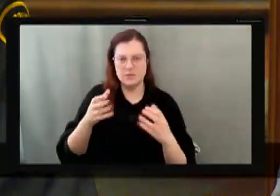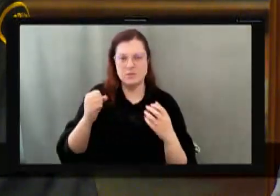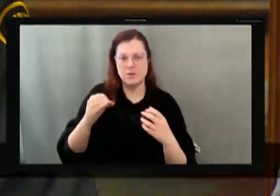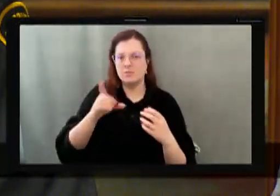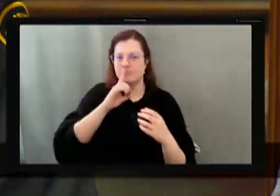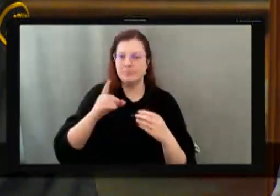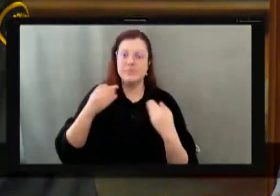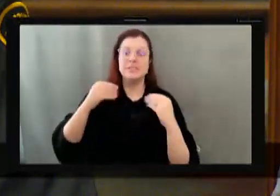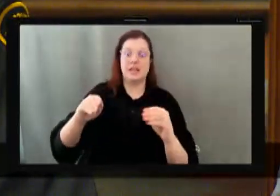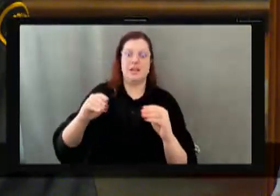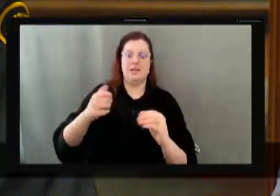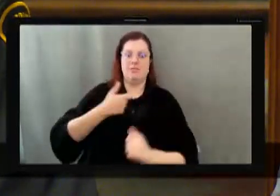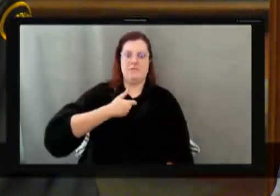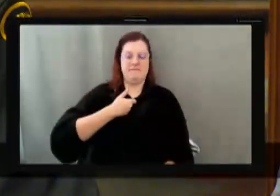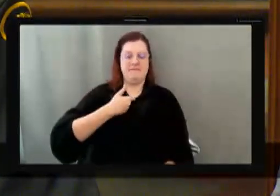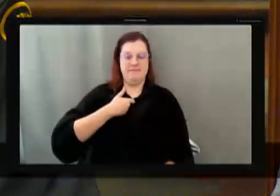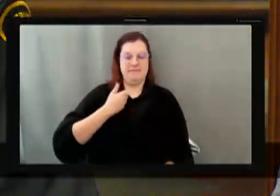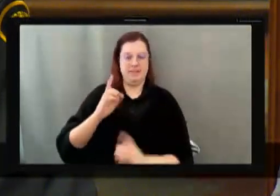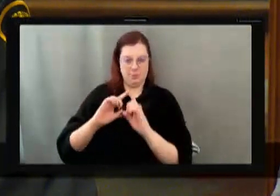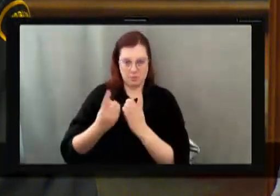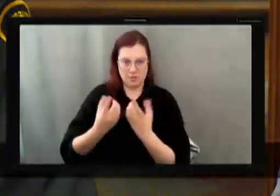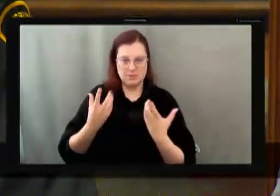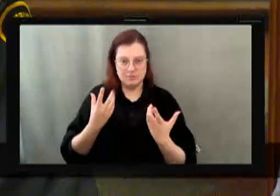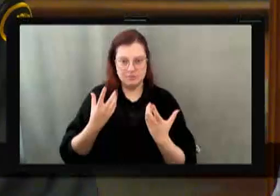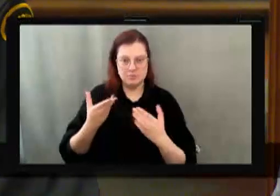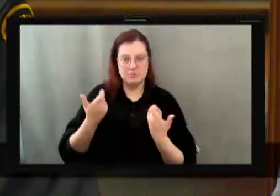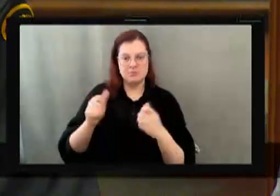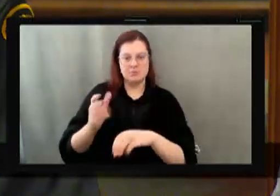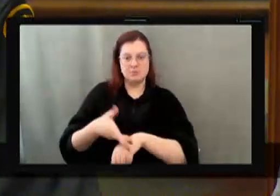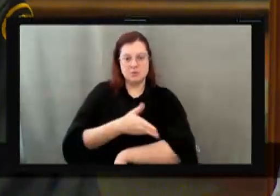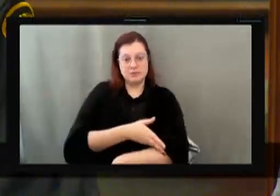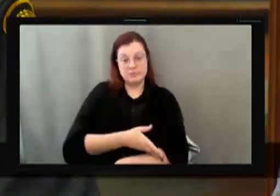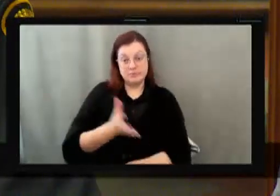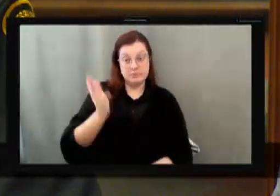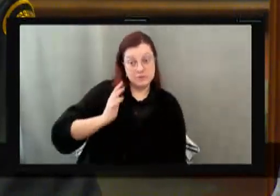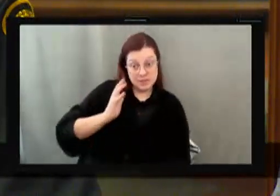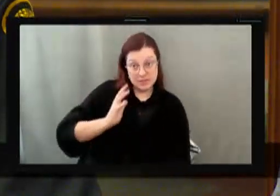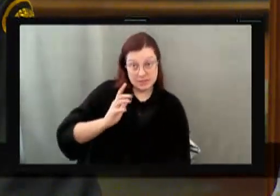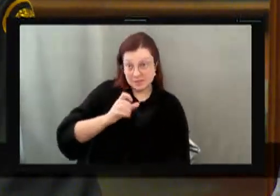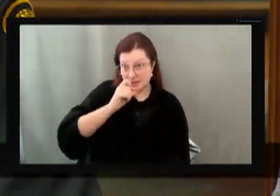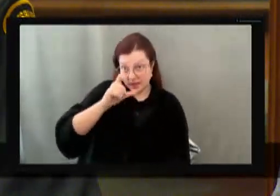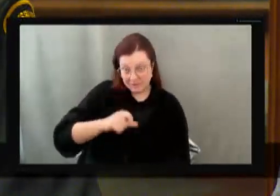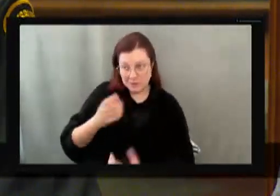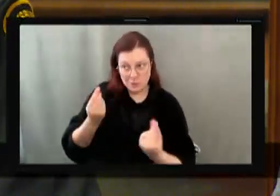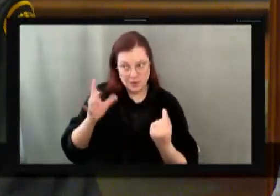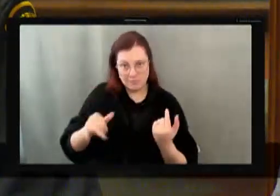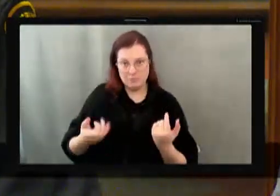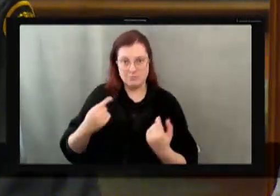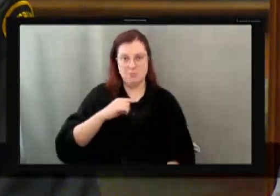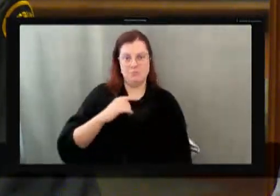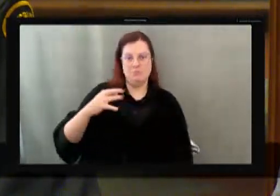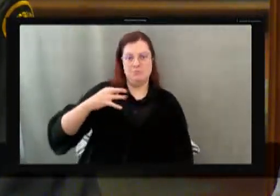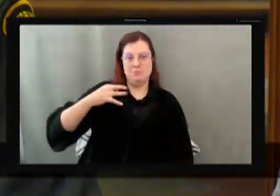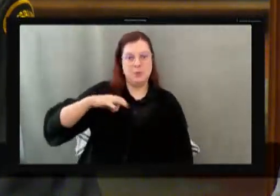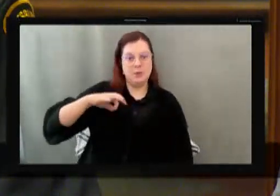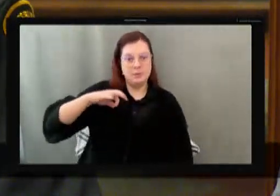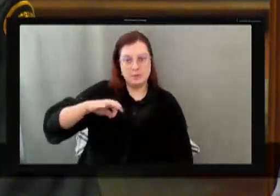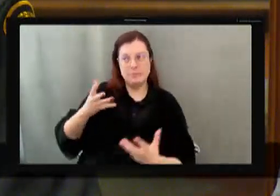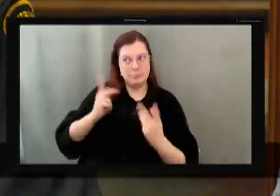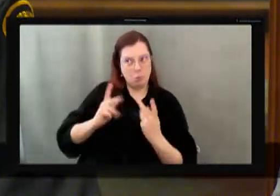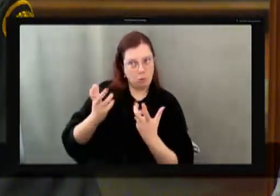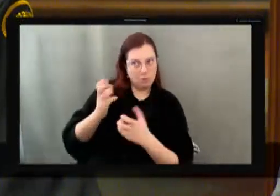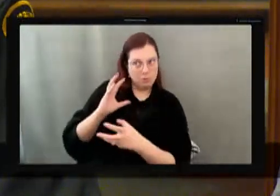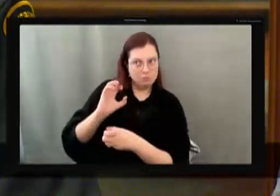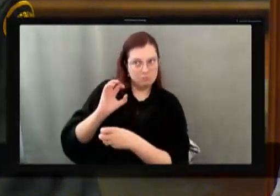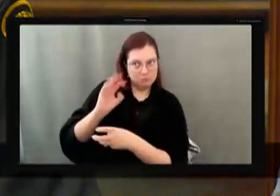and that's where we're trying to improve. In the past, we didn't necessarily have to. We were Pittsburgh. People wanted to come work for Pittsburgh. So